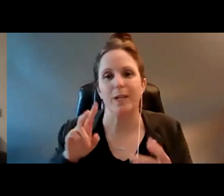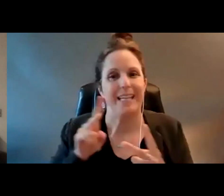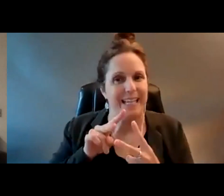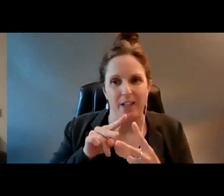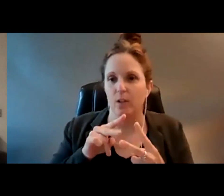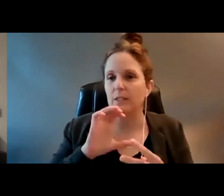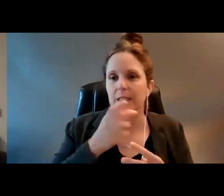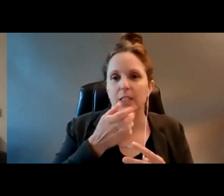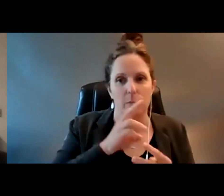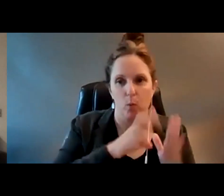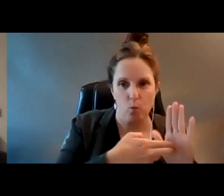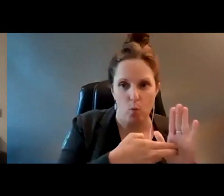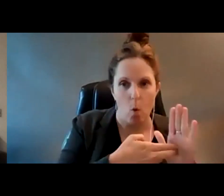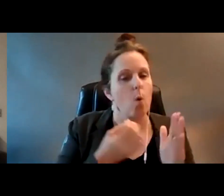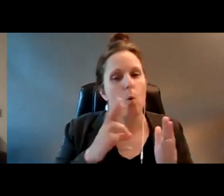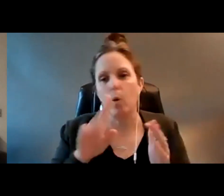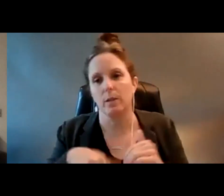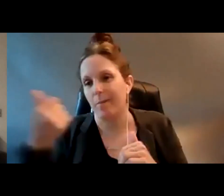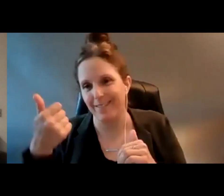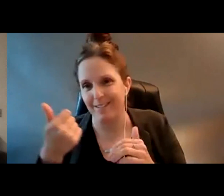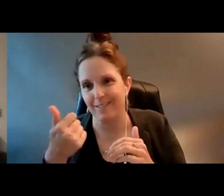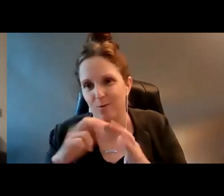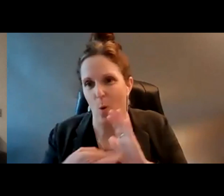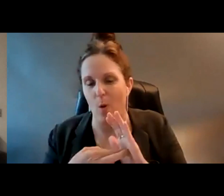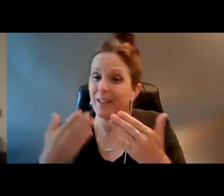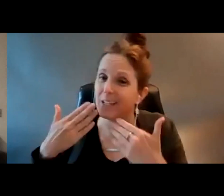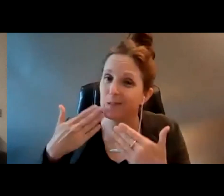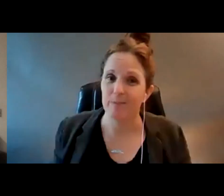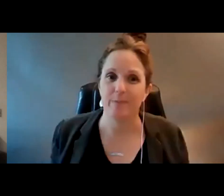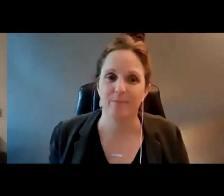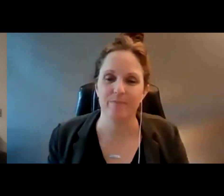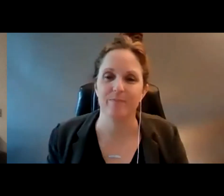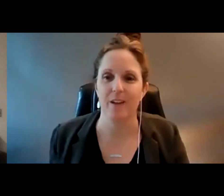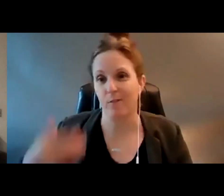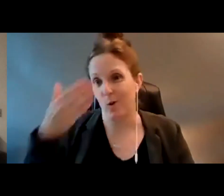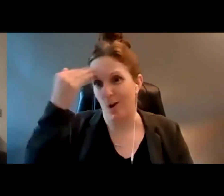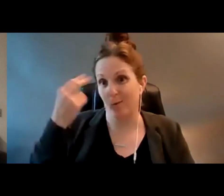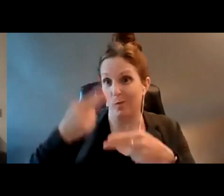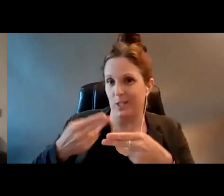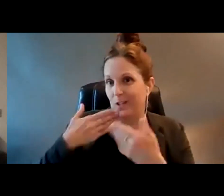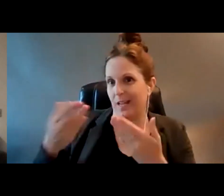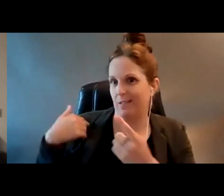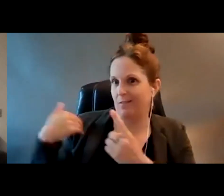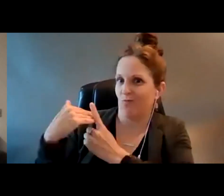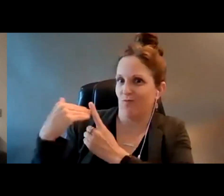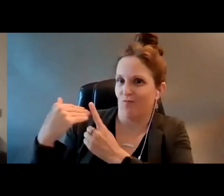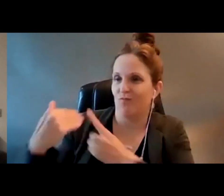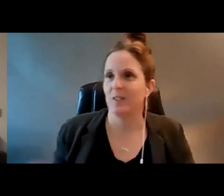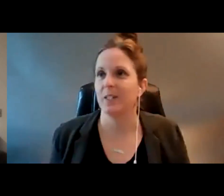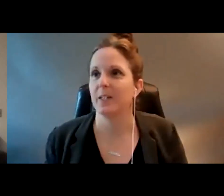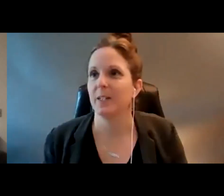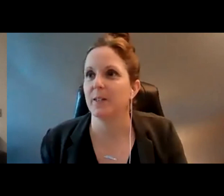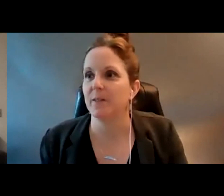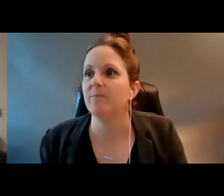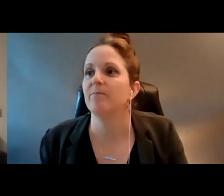it's super important for us to implement peers in the various roles, either the